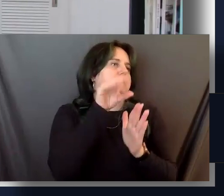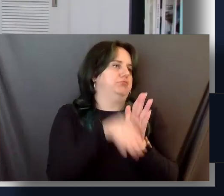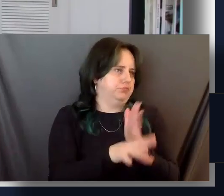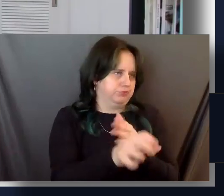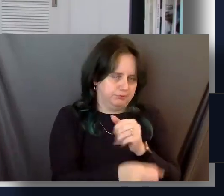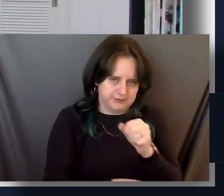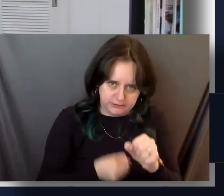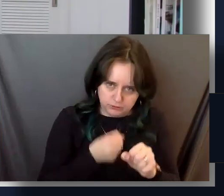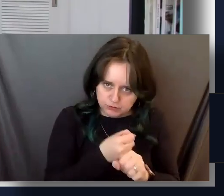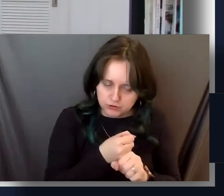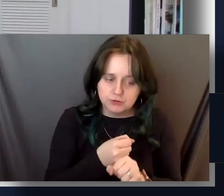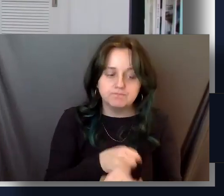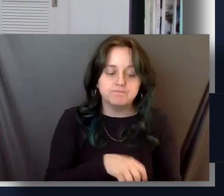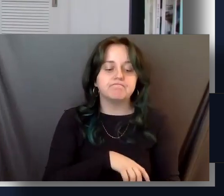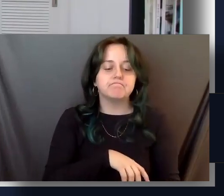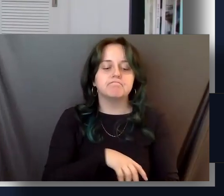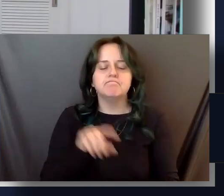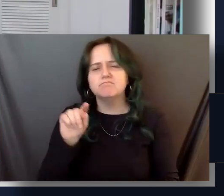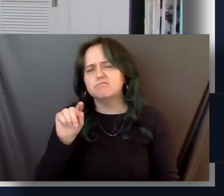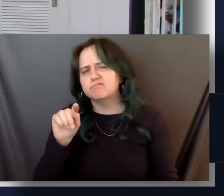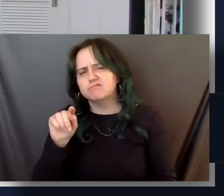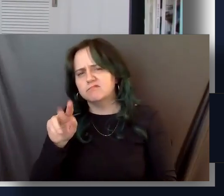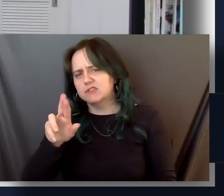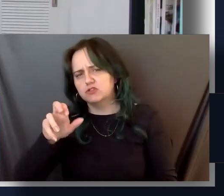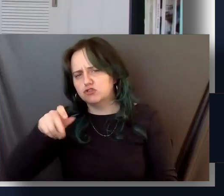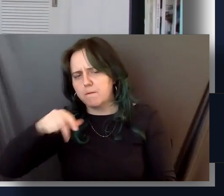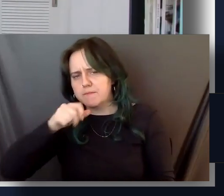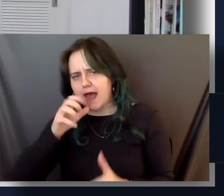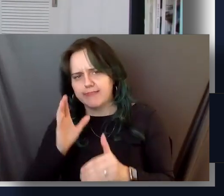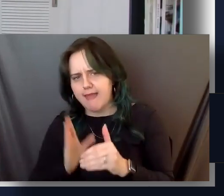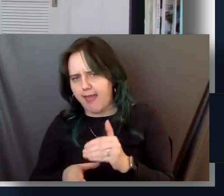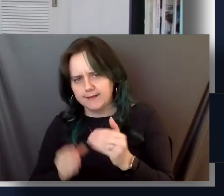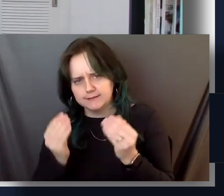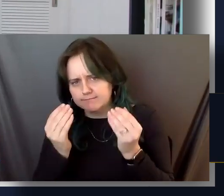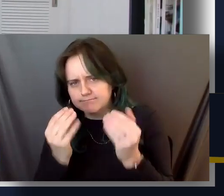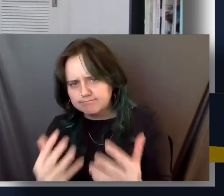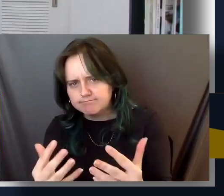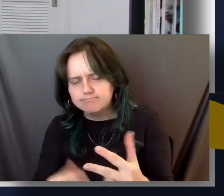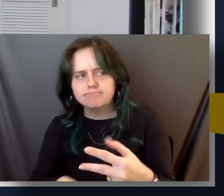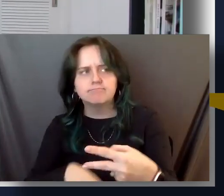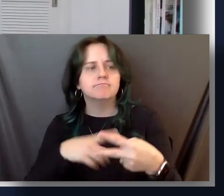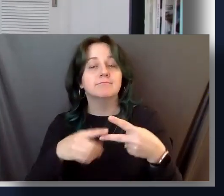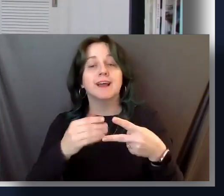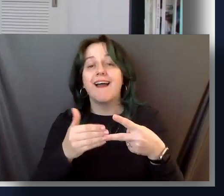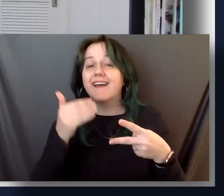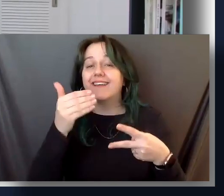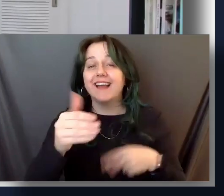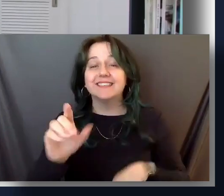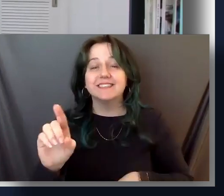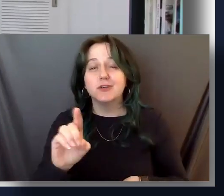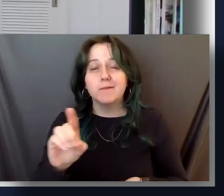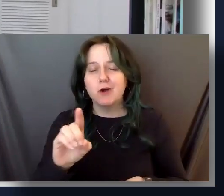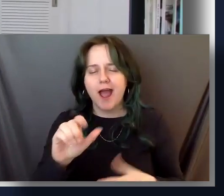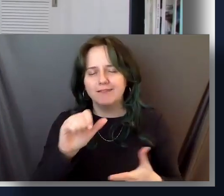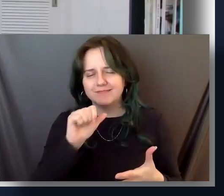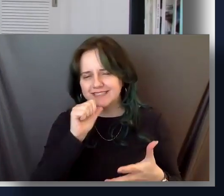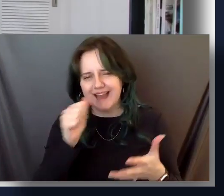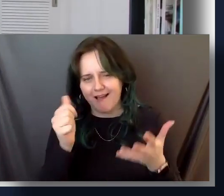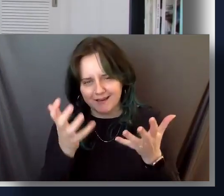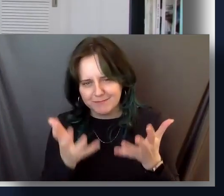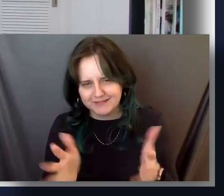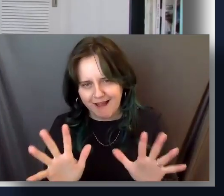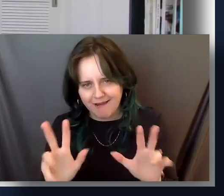And it's not going to end with Trump. It's not going to end with whoever the next